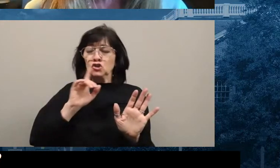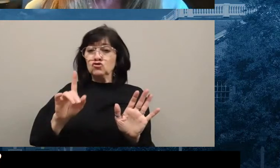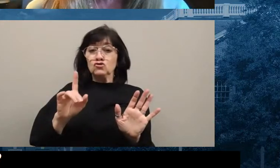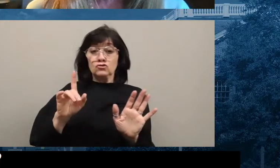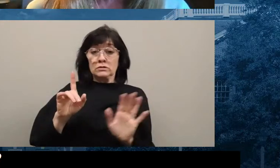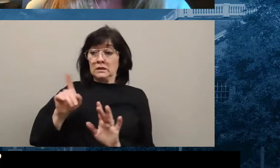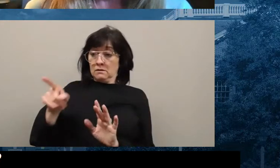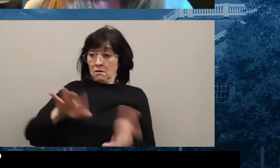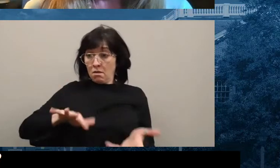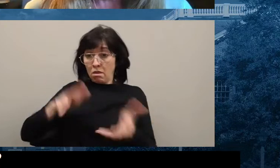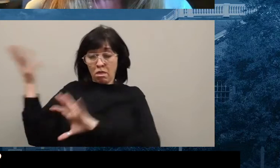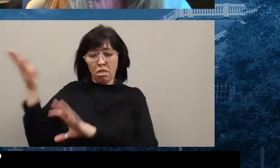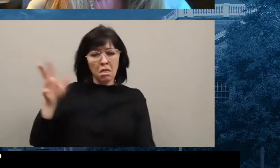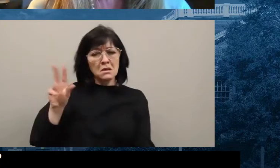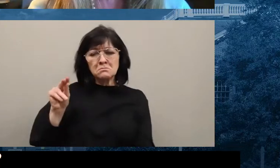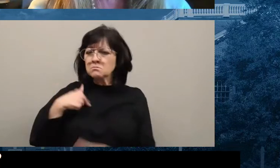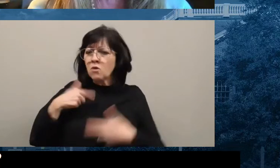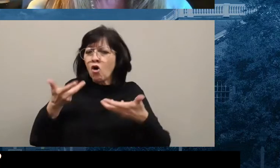had previously